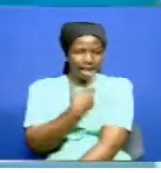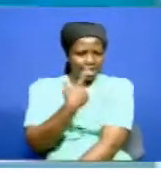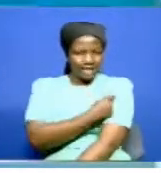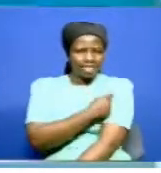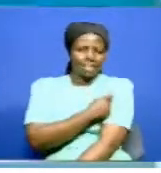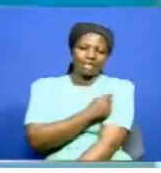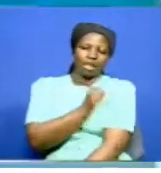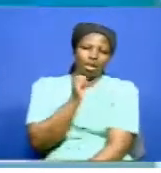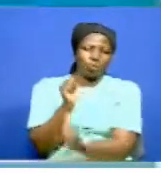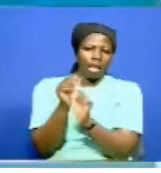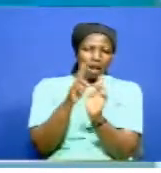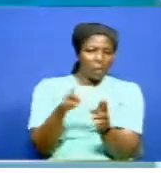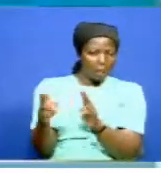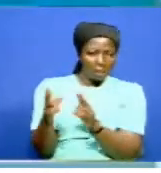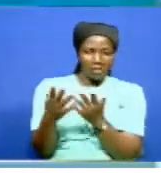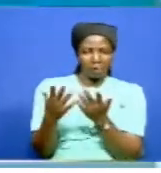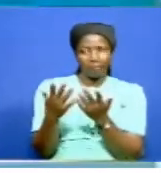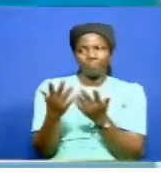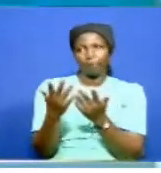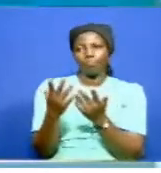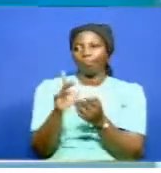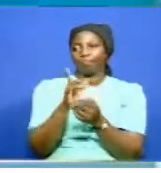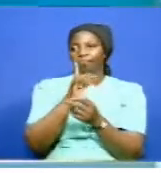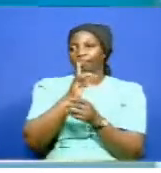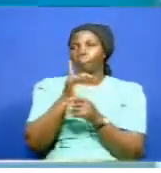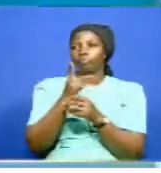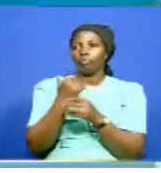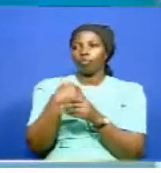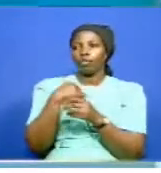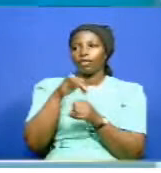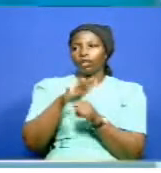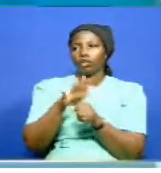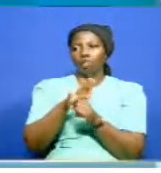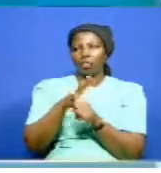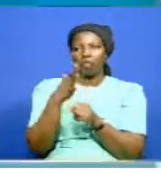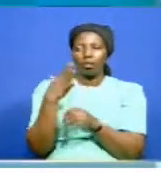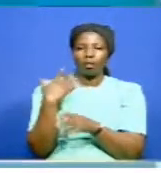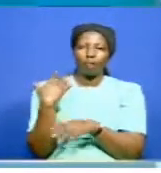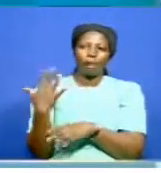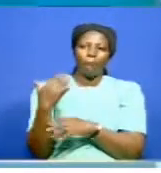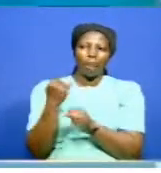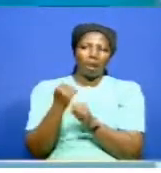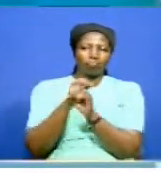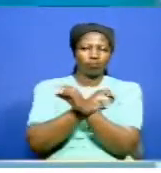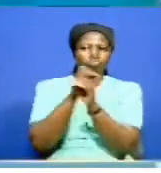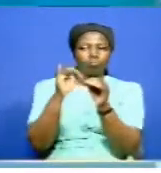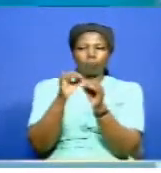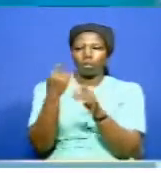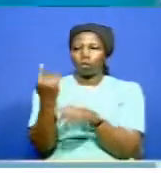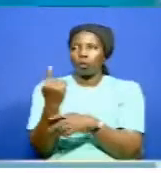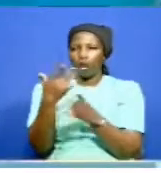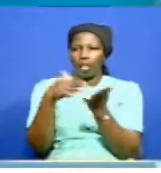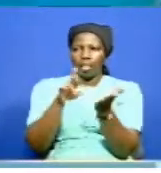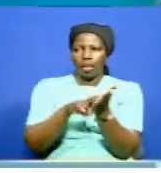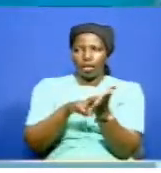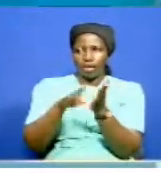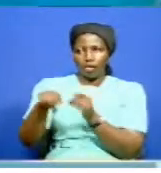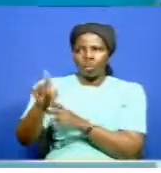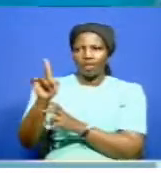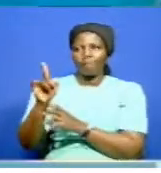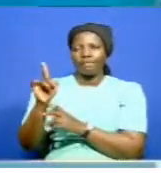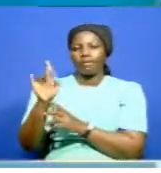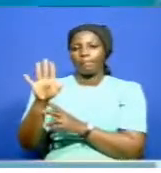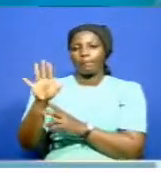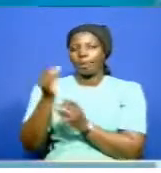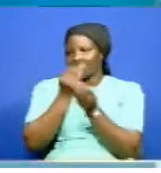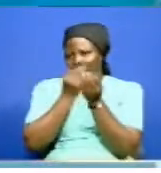as well. So there is not much paperwork. You just have to register yourself, of course, with your